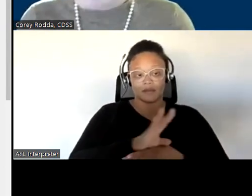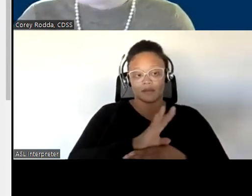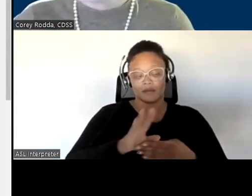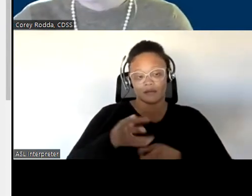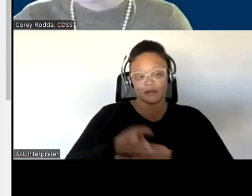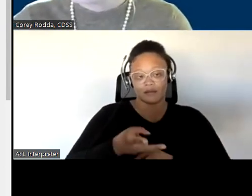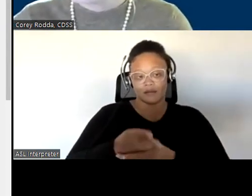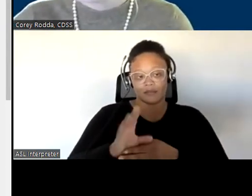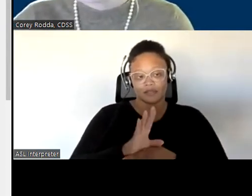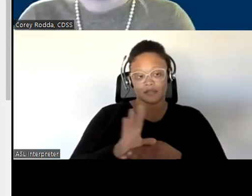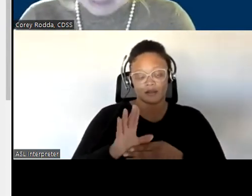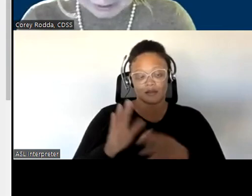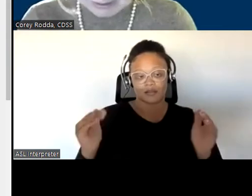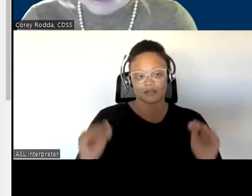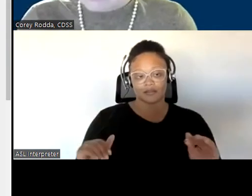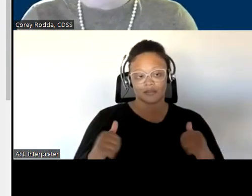his address.